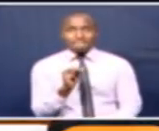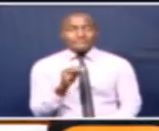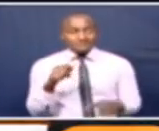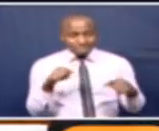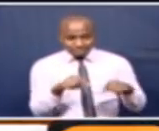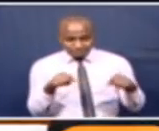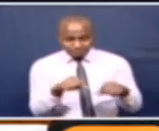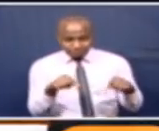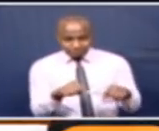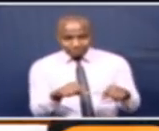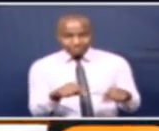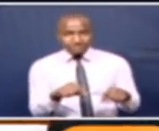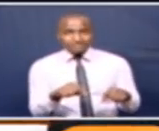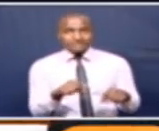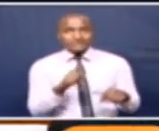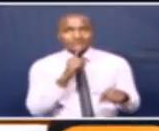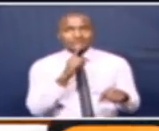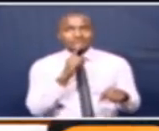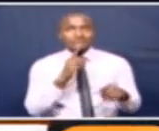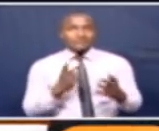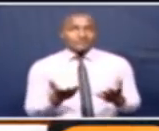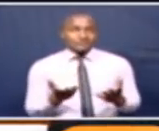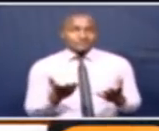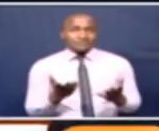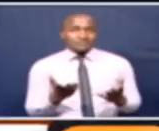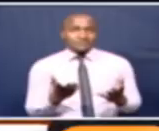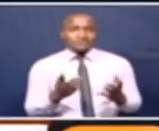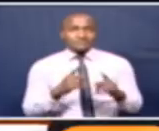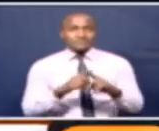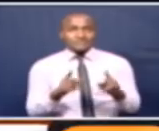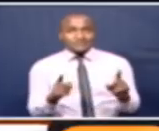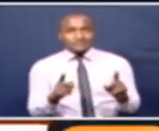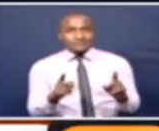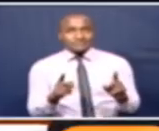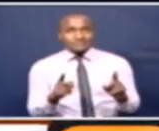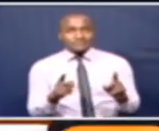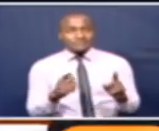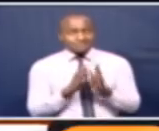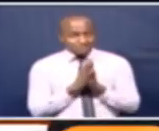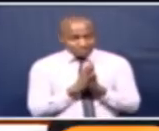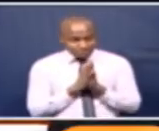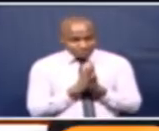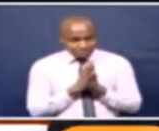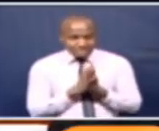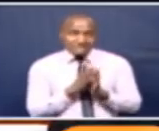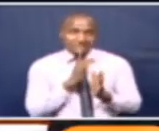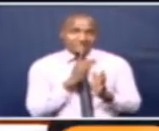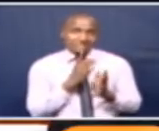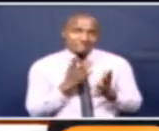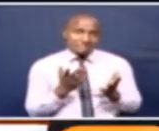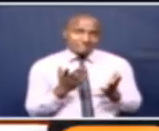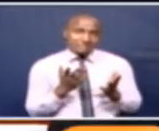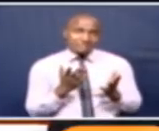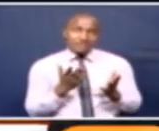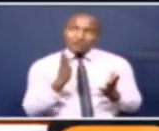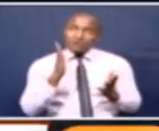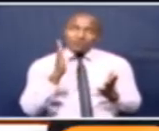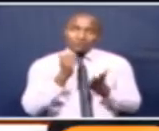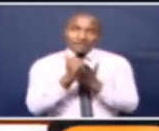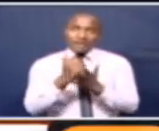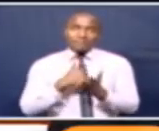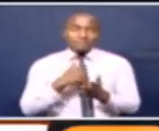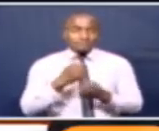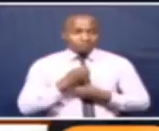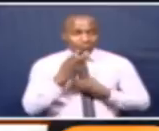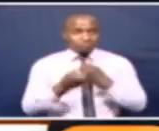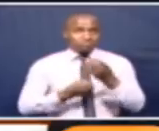tensed, I was shaking and saying, what am I gonna say? But I prayed and said, God is going to tell me what to say.